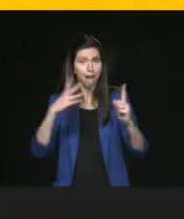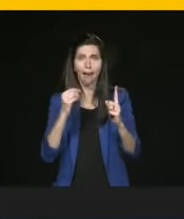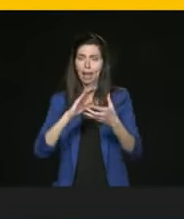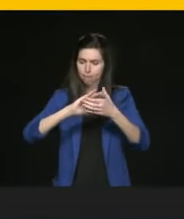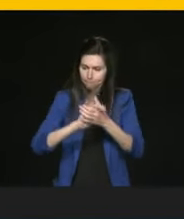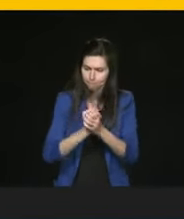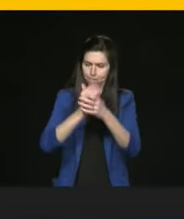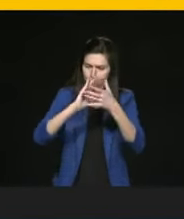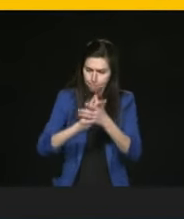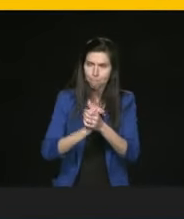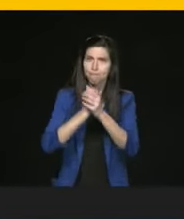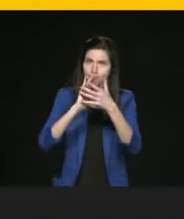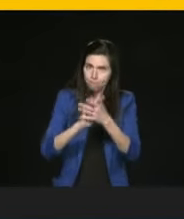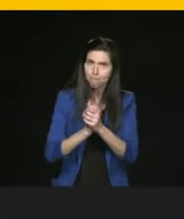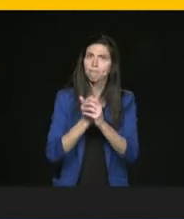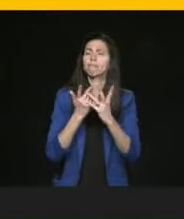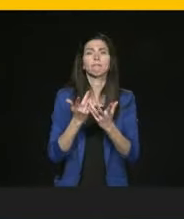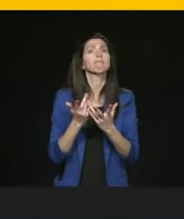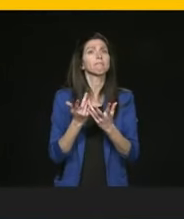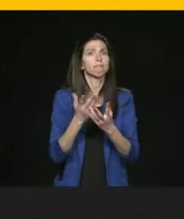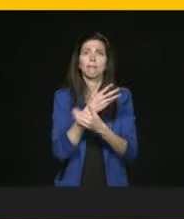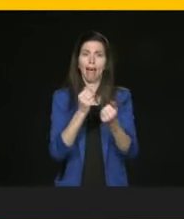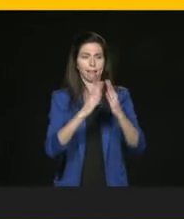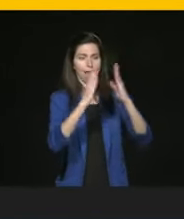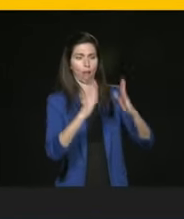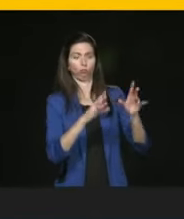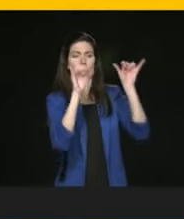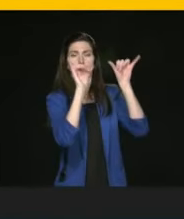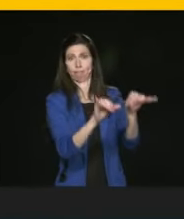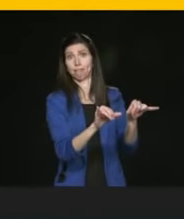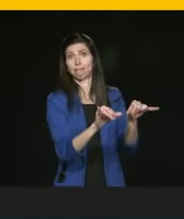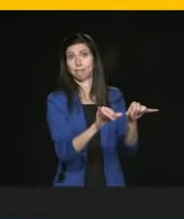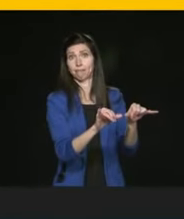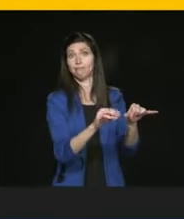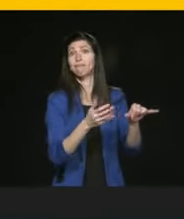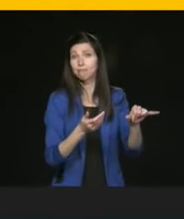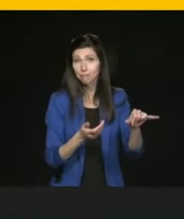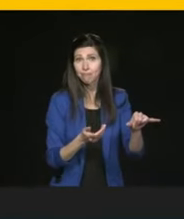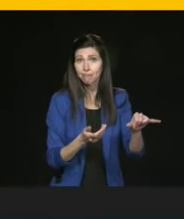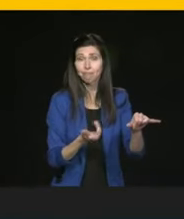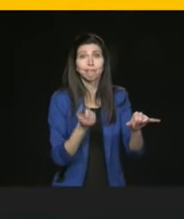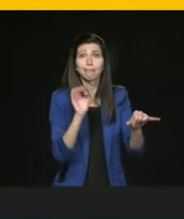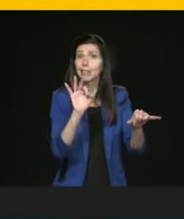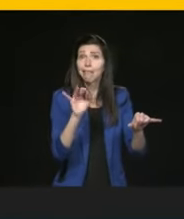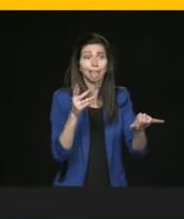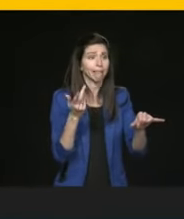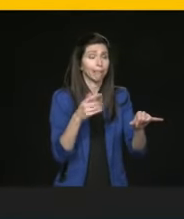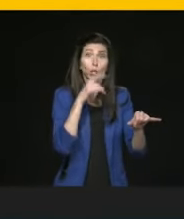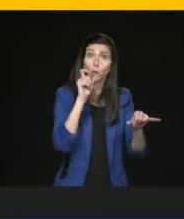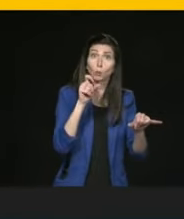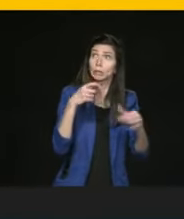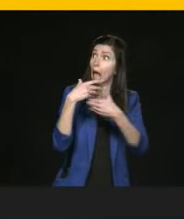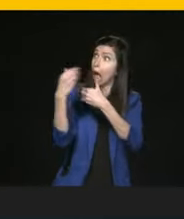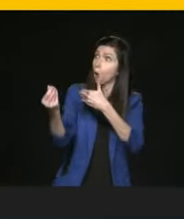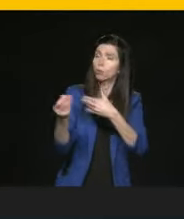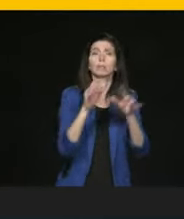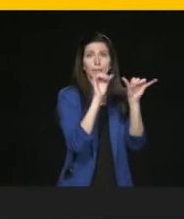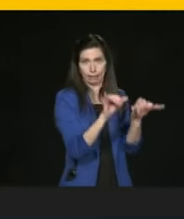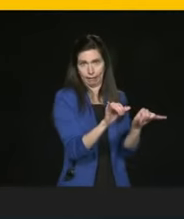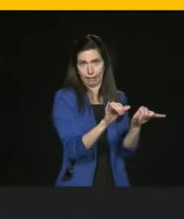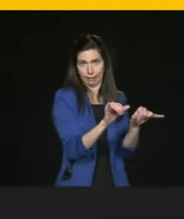stay at home as much as possible, certainly avoid absolutely non-essential travel. So we really want to